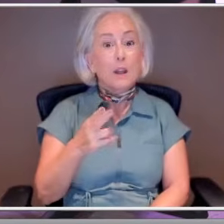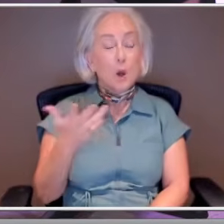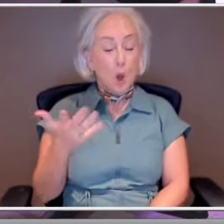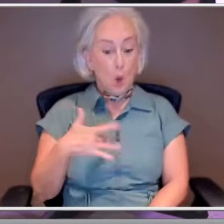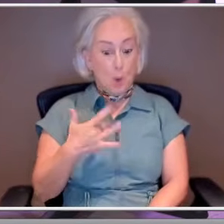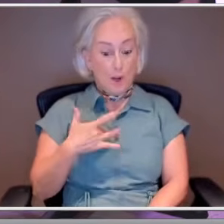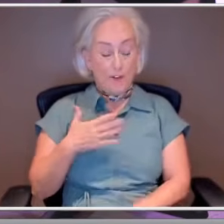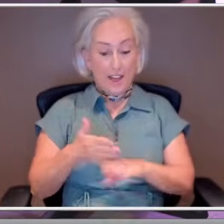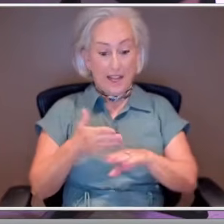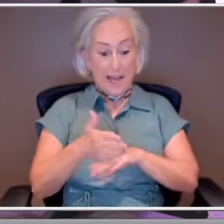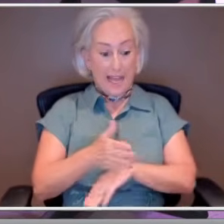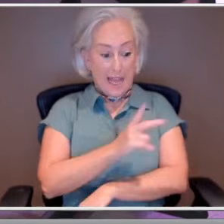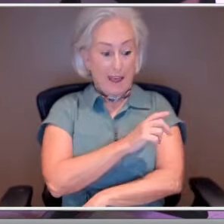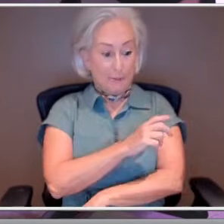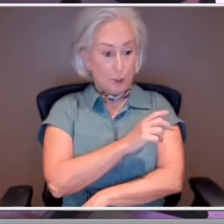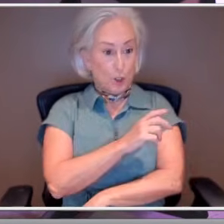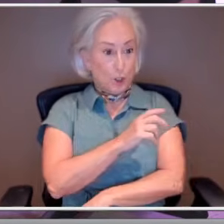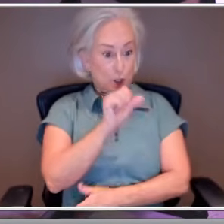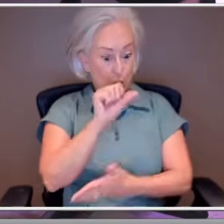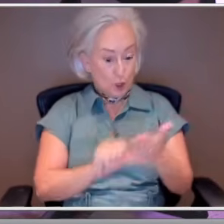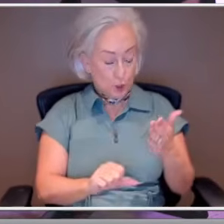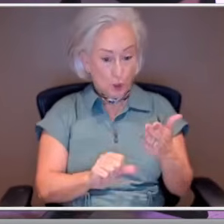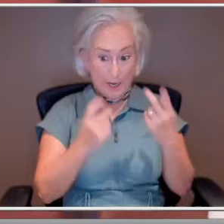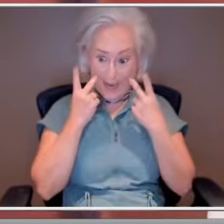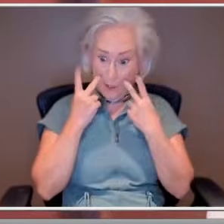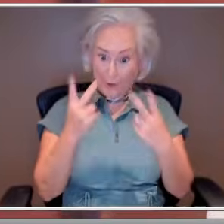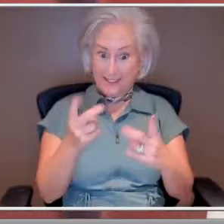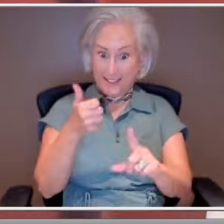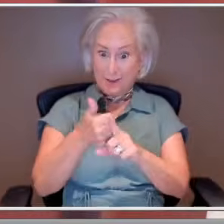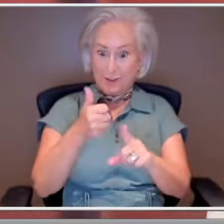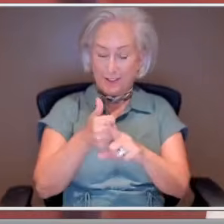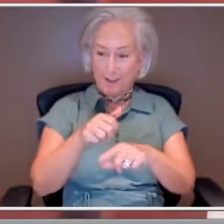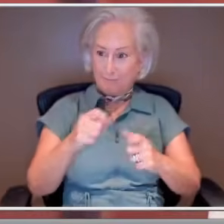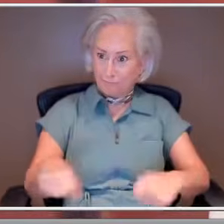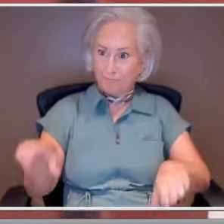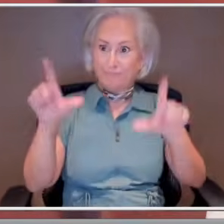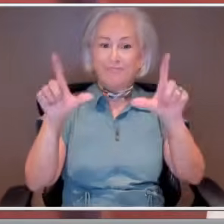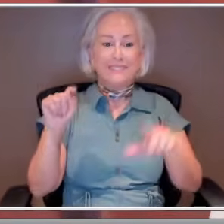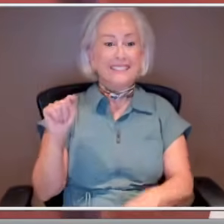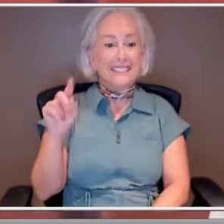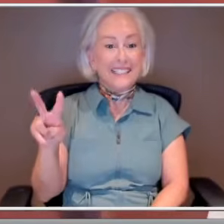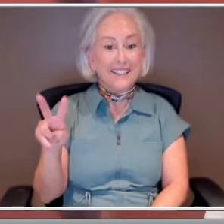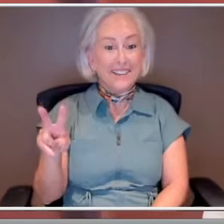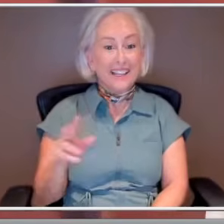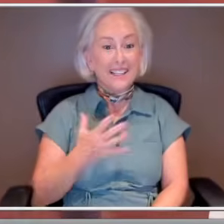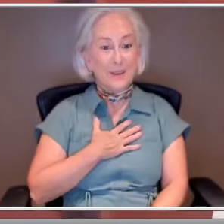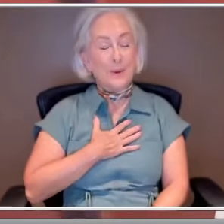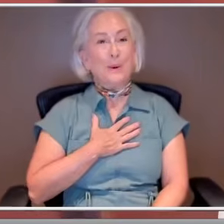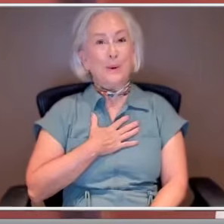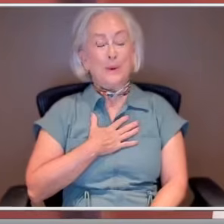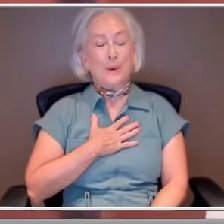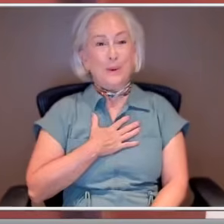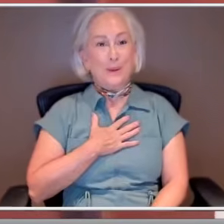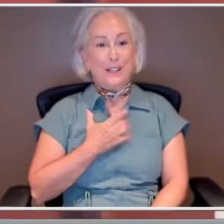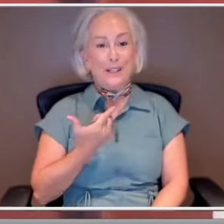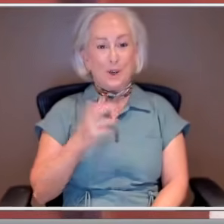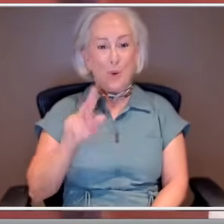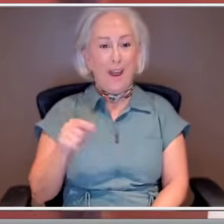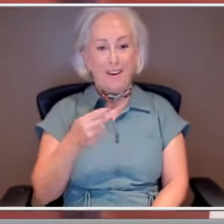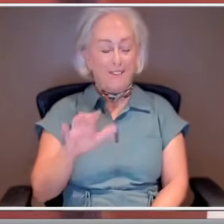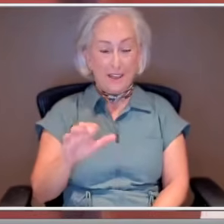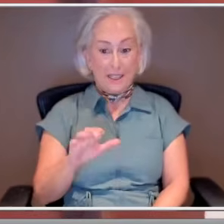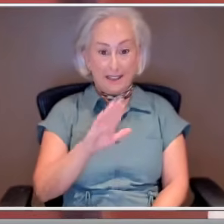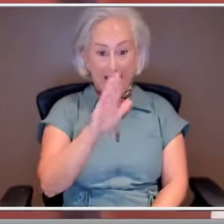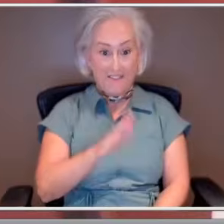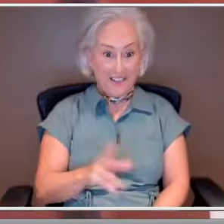and then see it, the procedure, and see it on TV? It was graphic. I I never seen it.